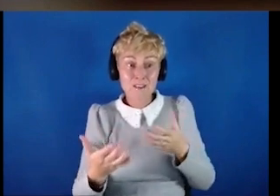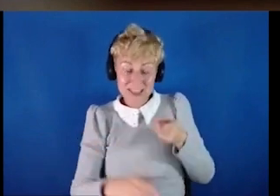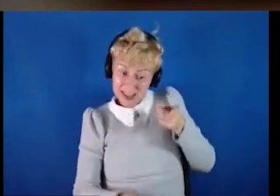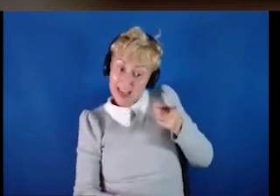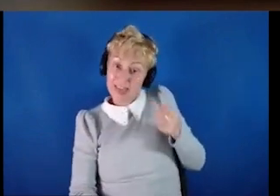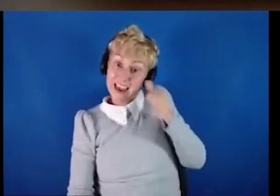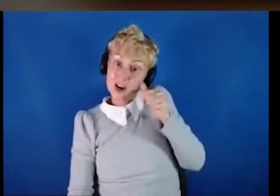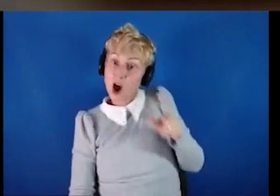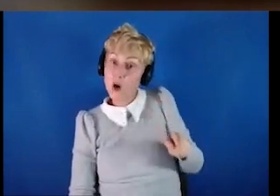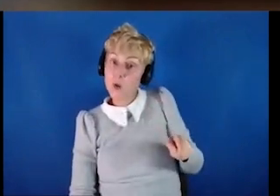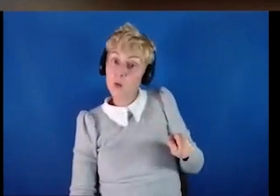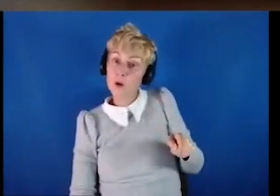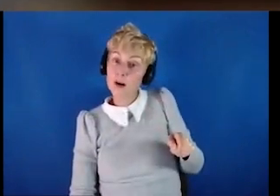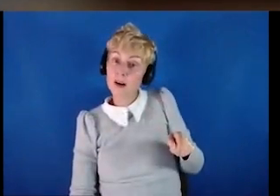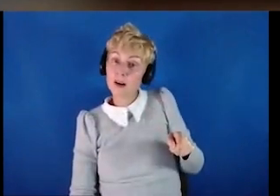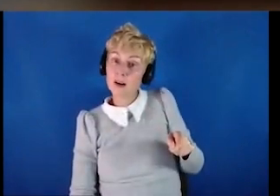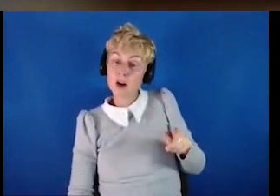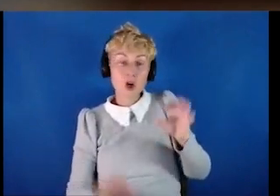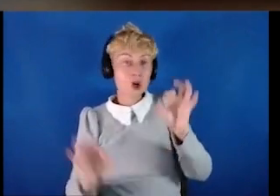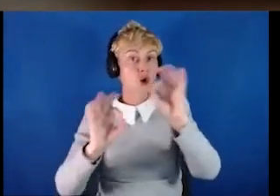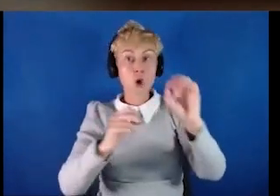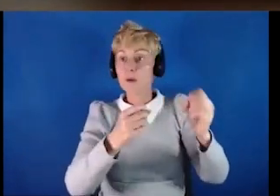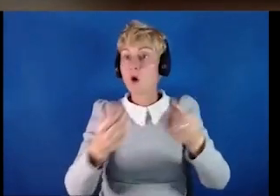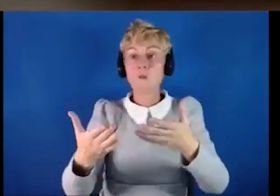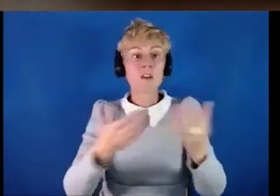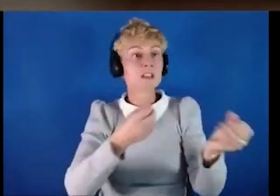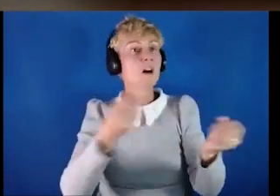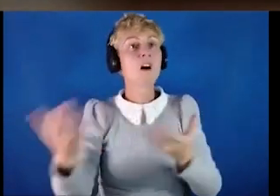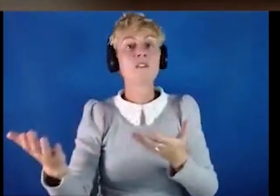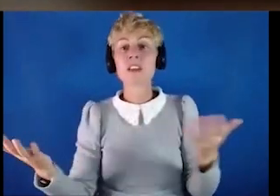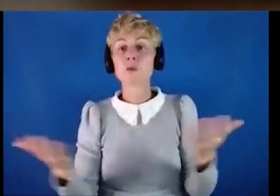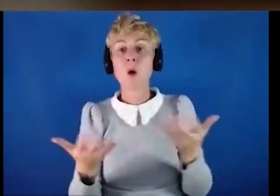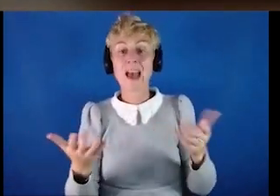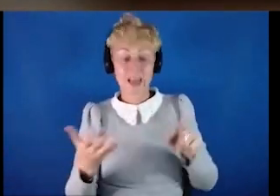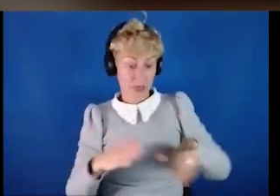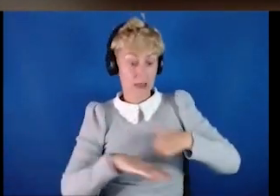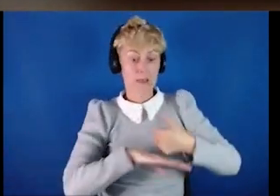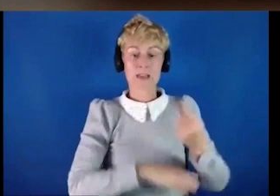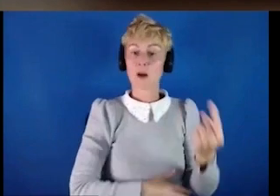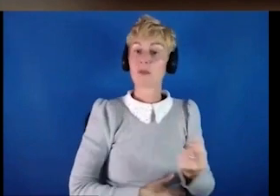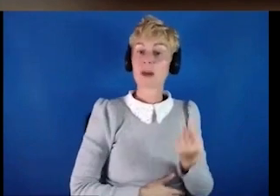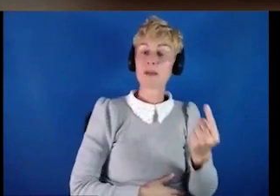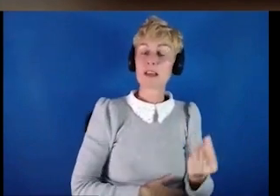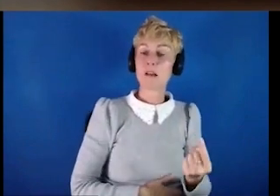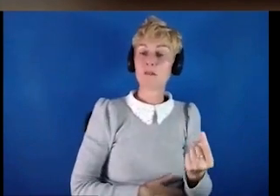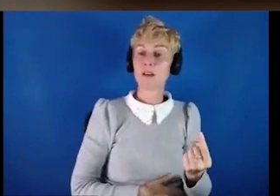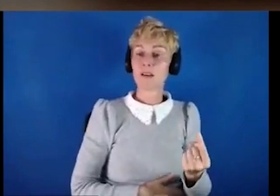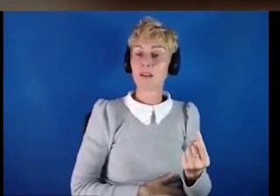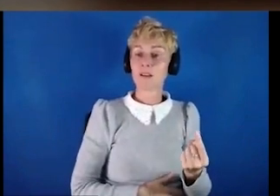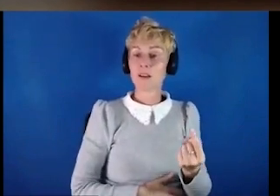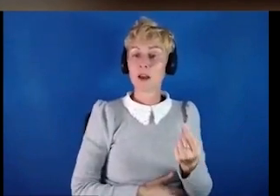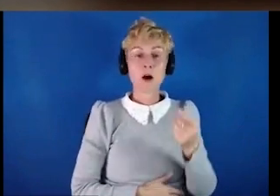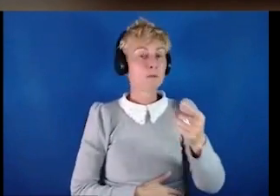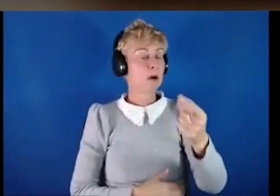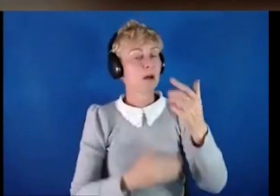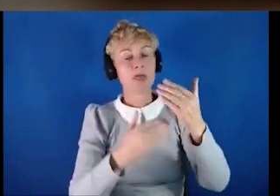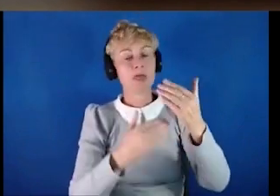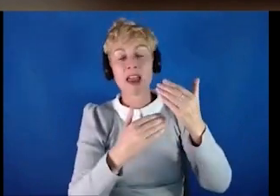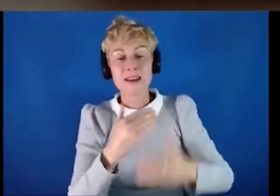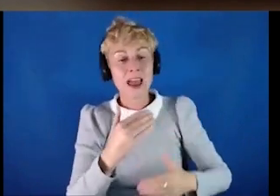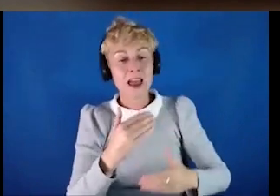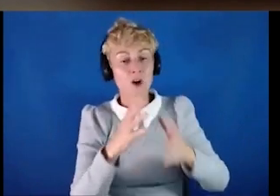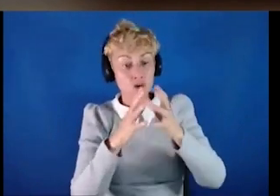to and nobody's providing it. So they set it up for themselves, but they never get over that